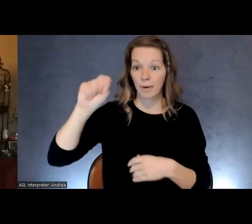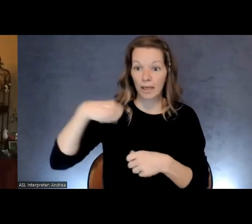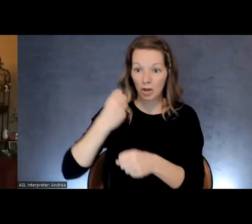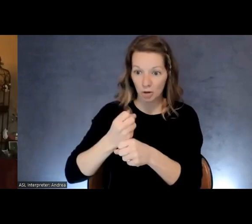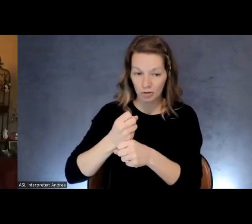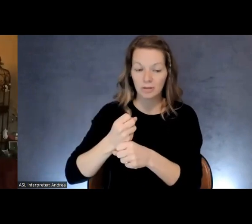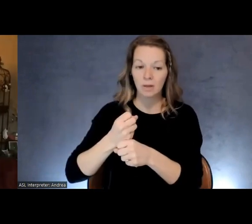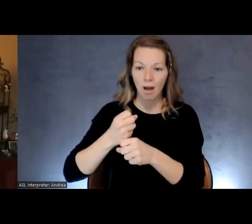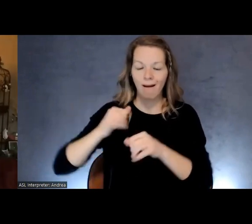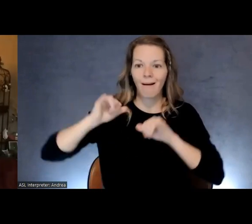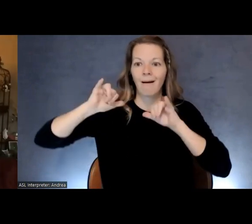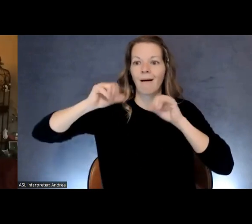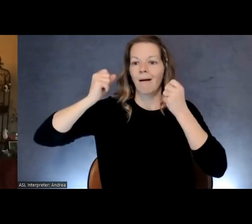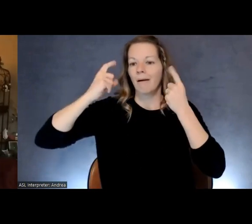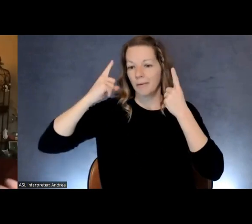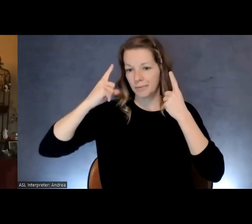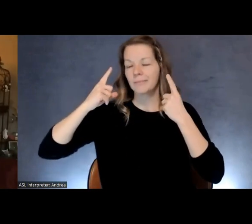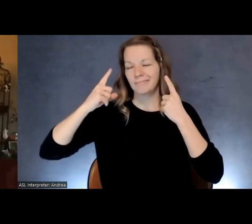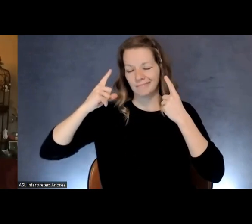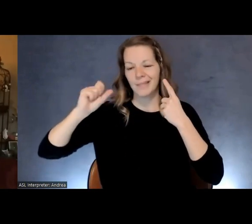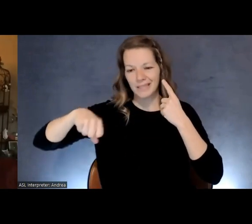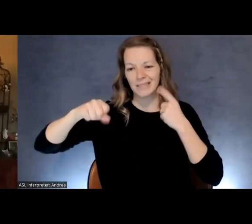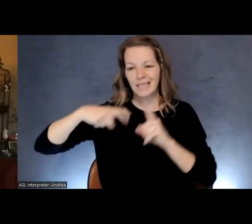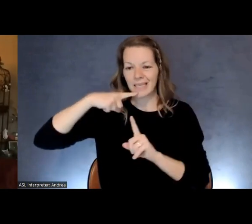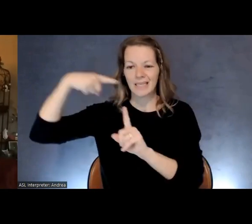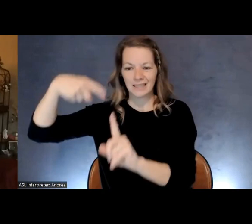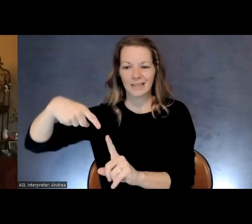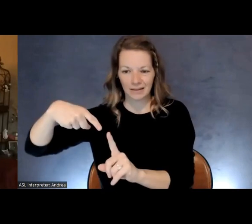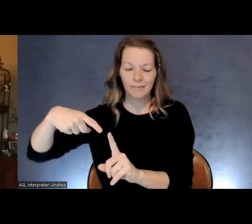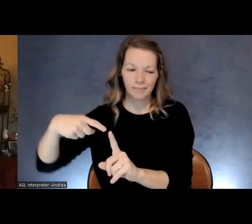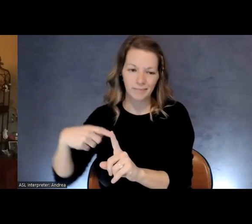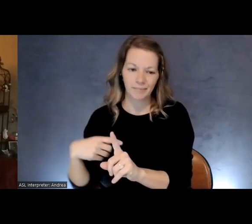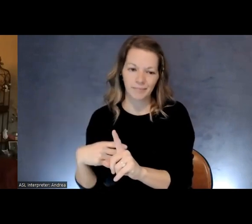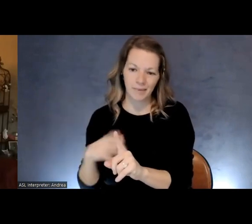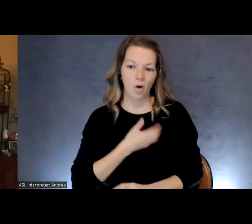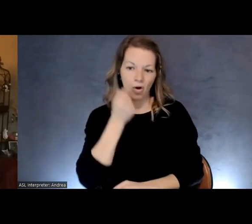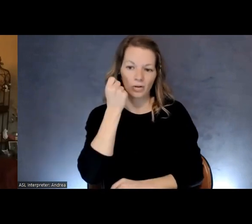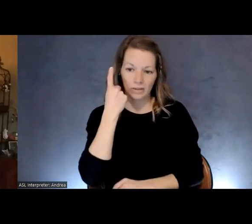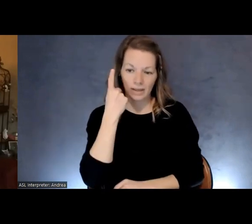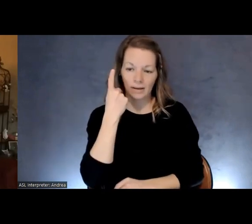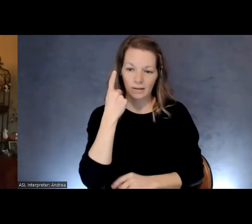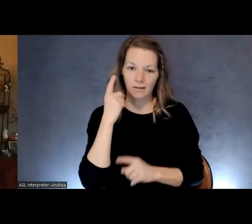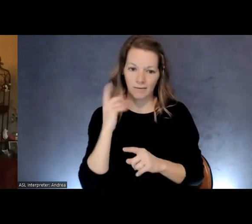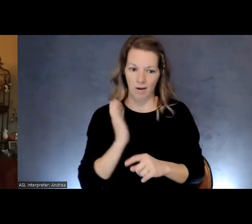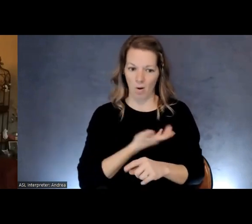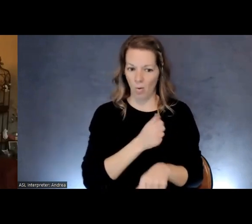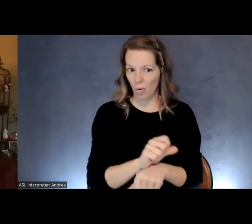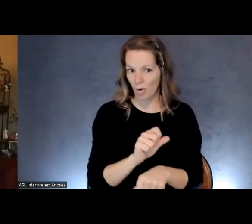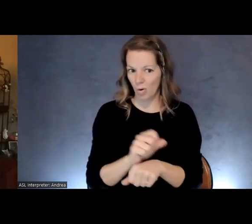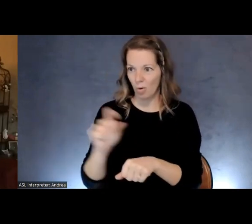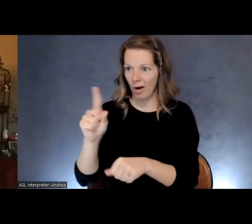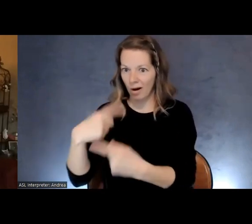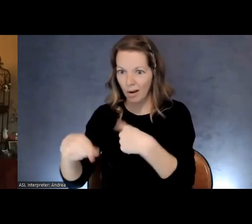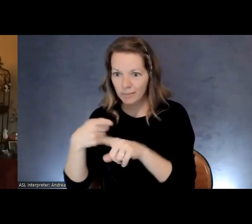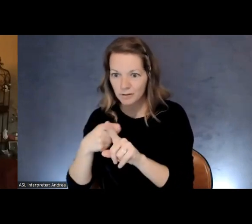made it such that, wow, this really is our understanding of the work and where it comes from and how to do the